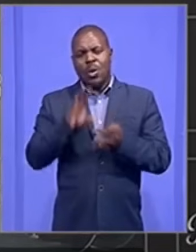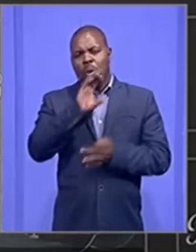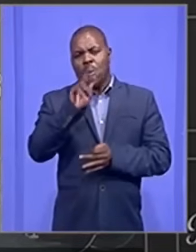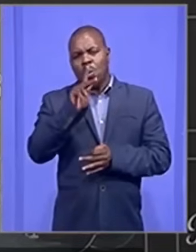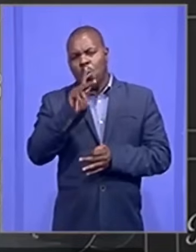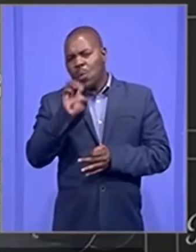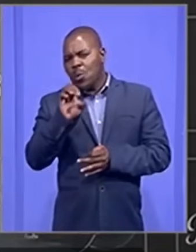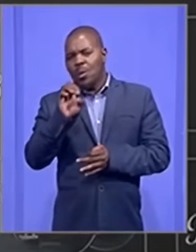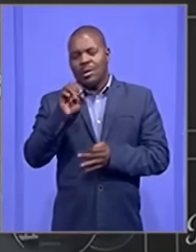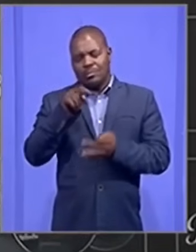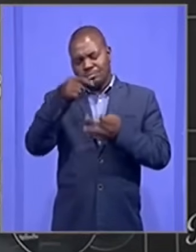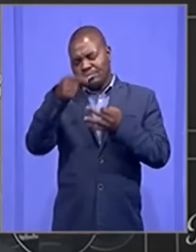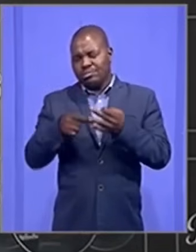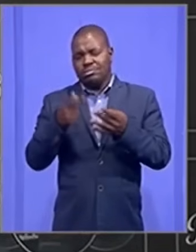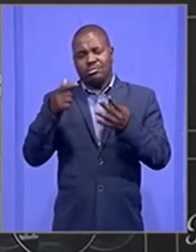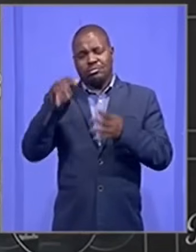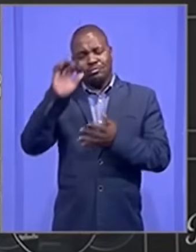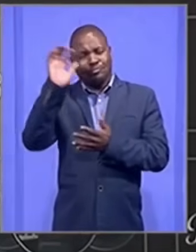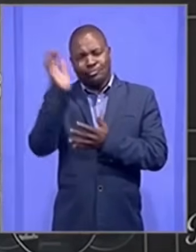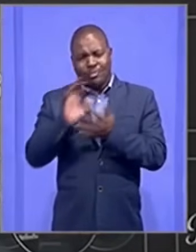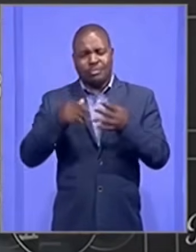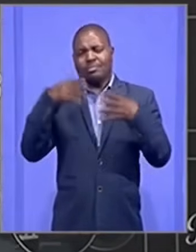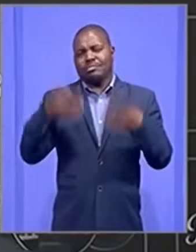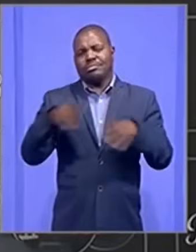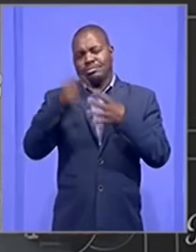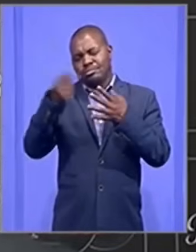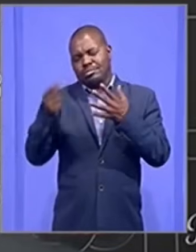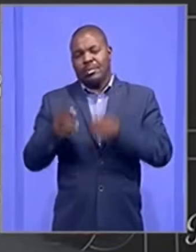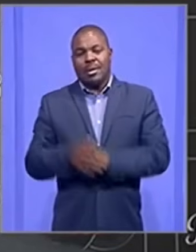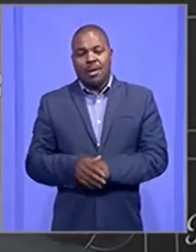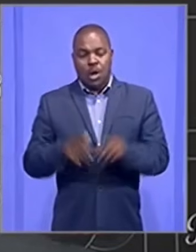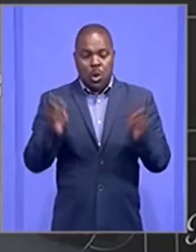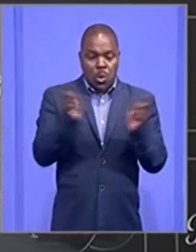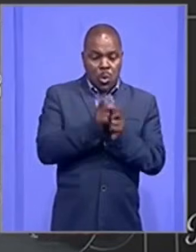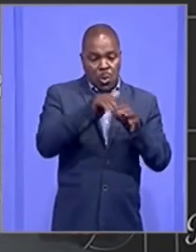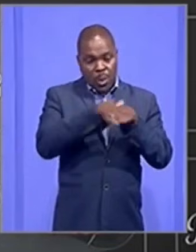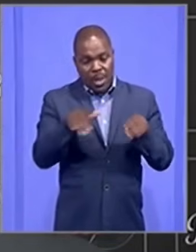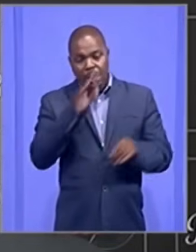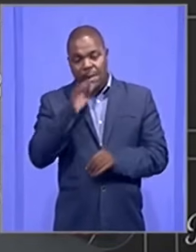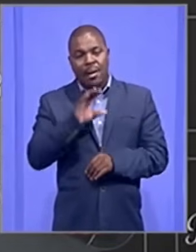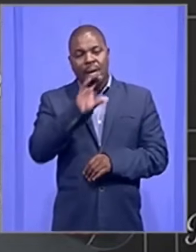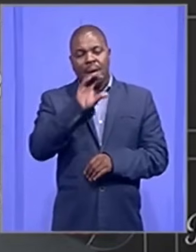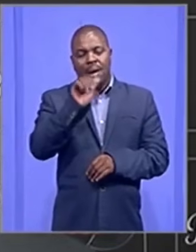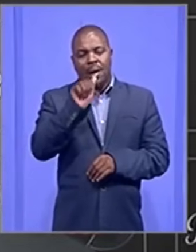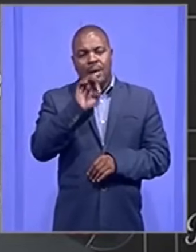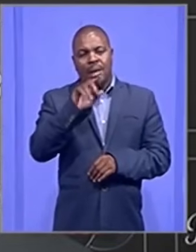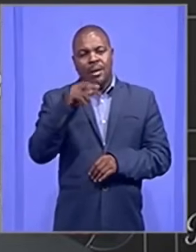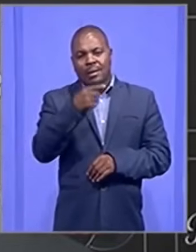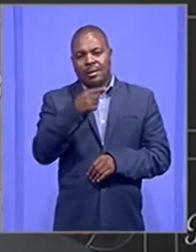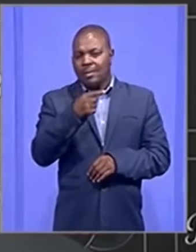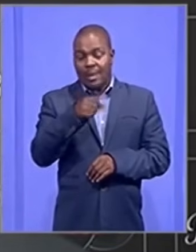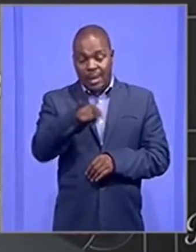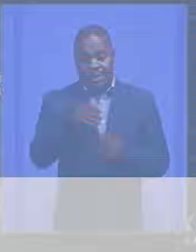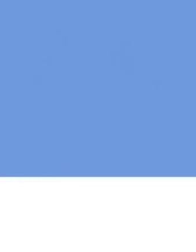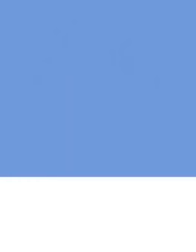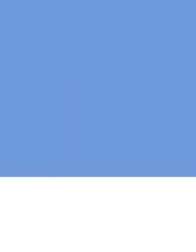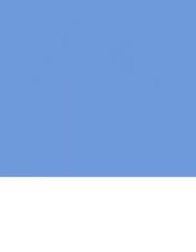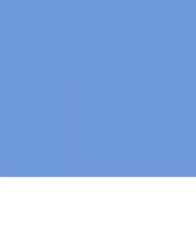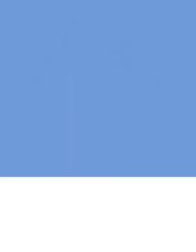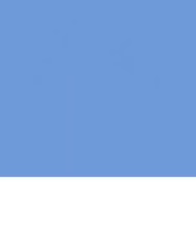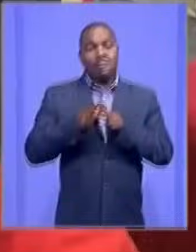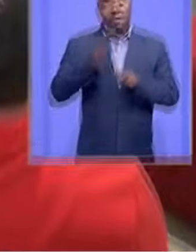of great stories to tell, has the knockout. So the knockout is now the Carling Knockout, and that is kicking off later this month, with the final